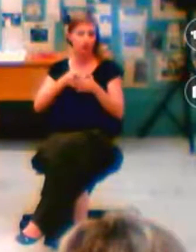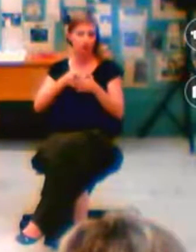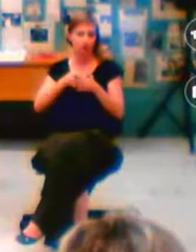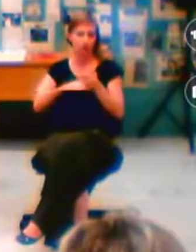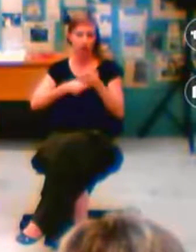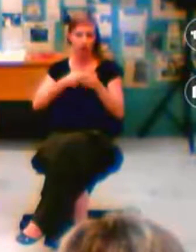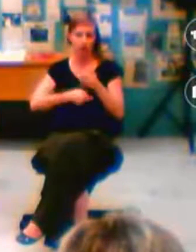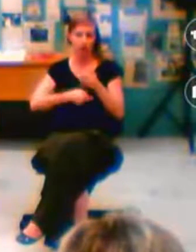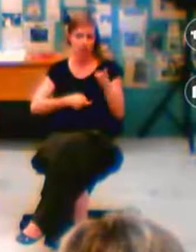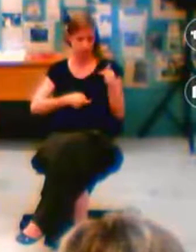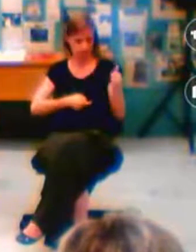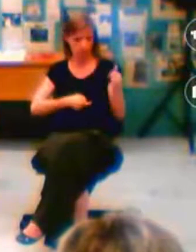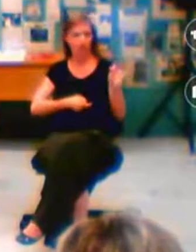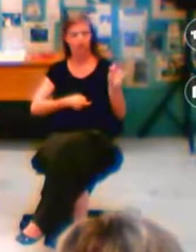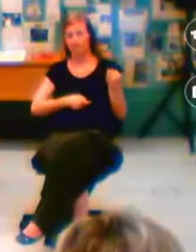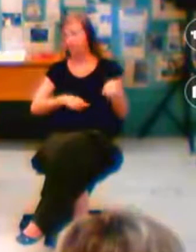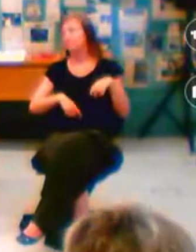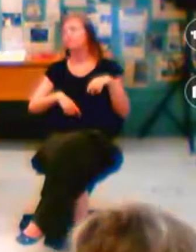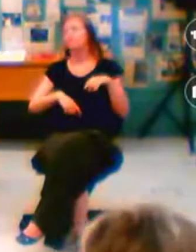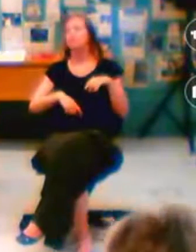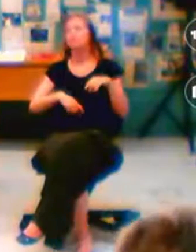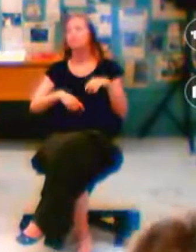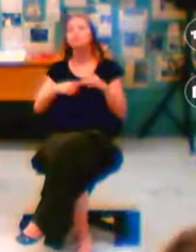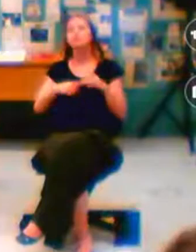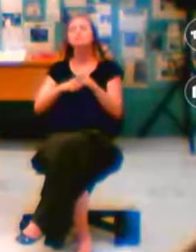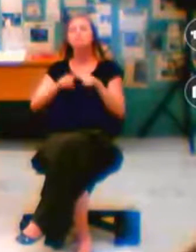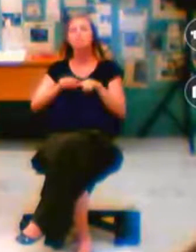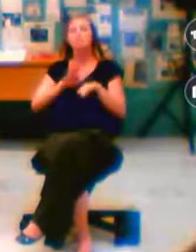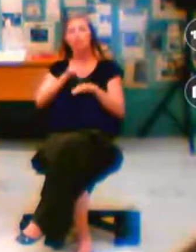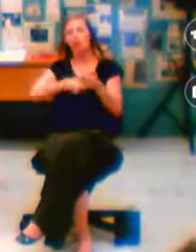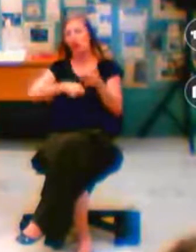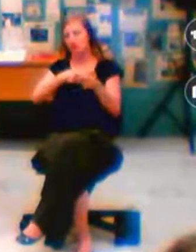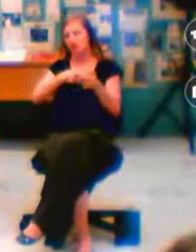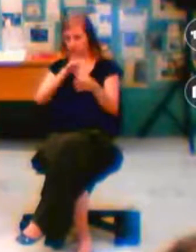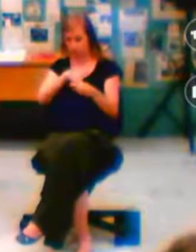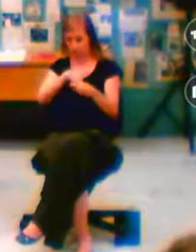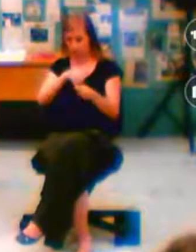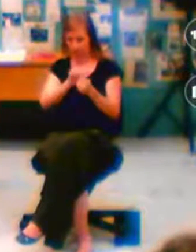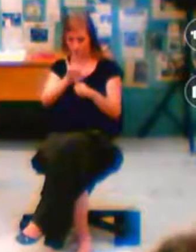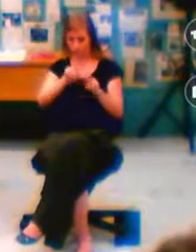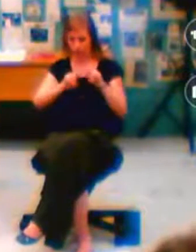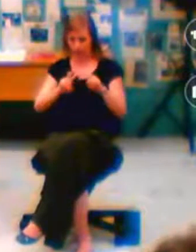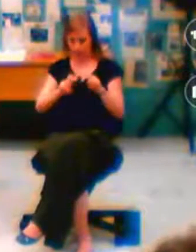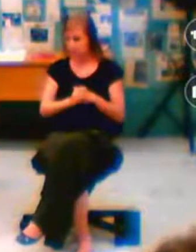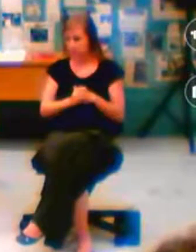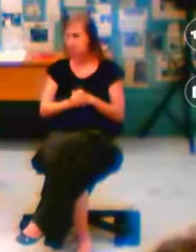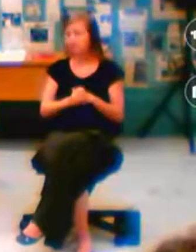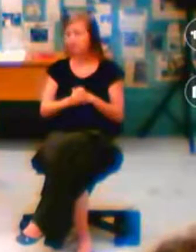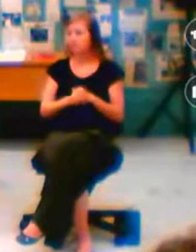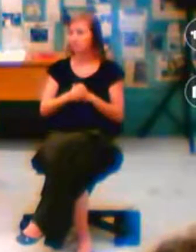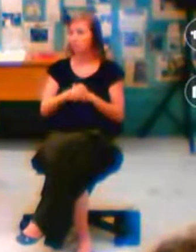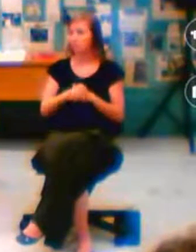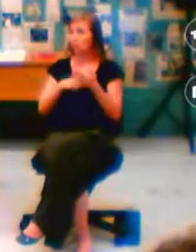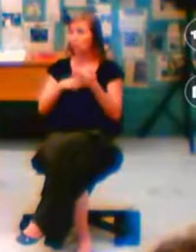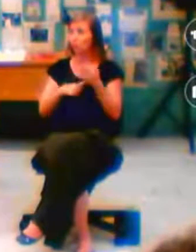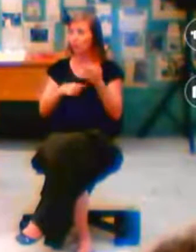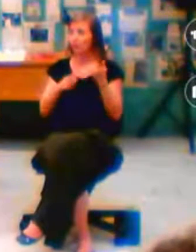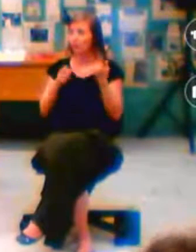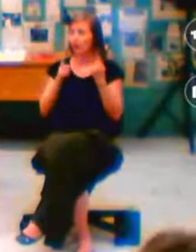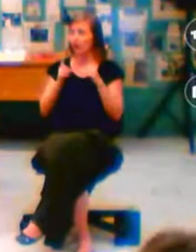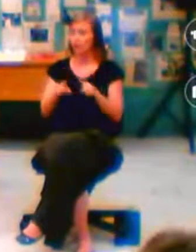Can you kind of just talk a little this direction? Sorry. I'm sorry for my back. It all depends on what